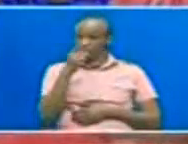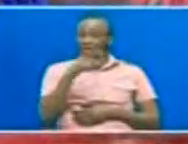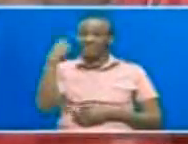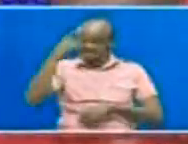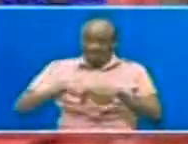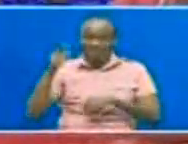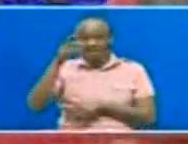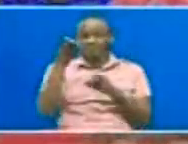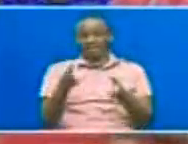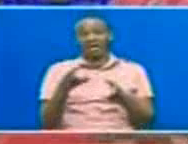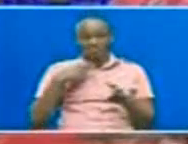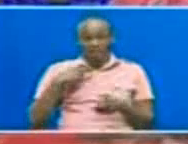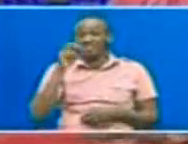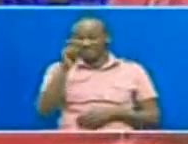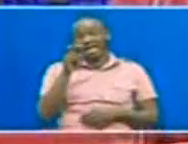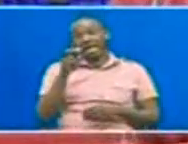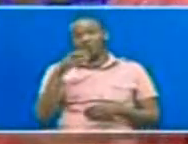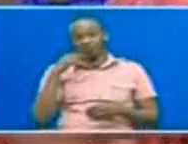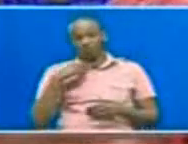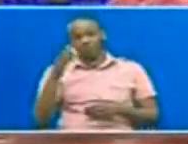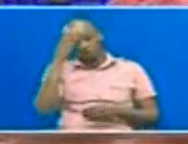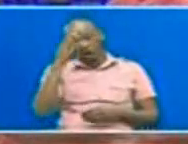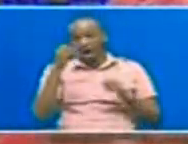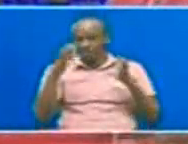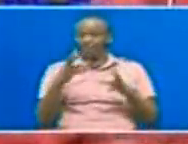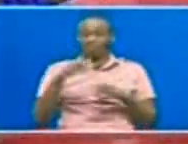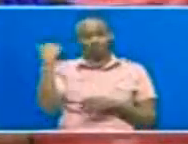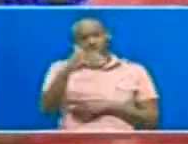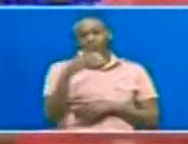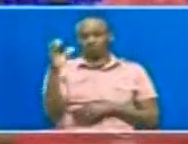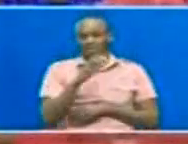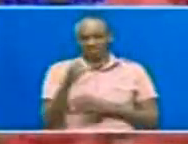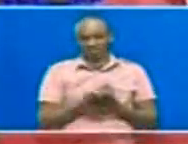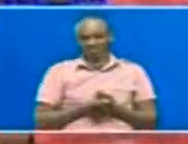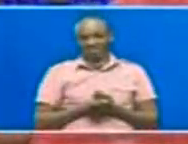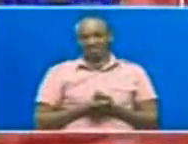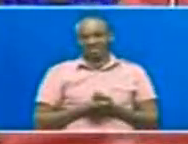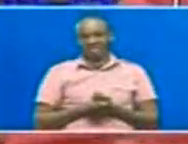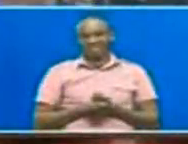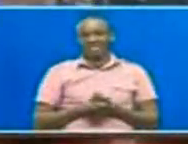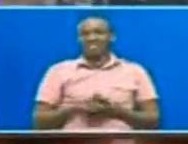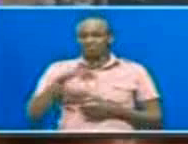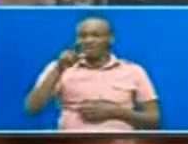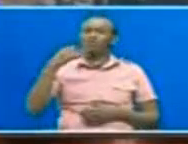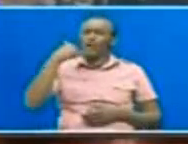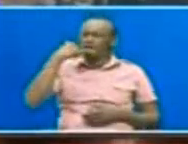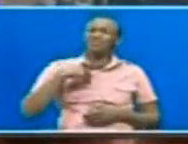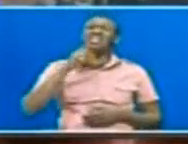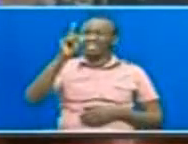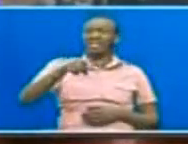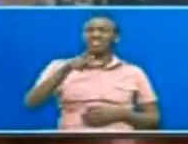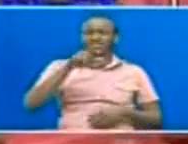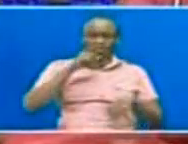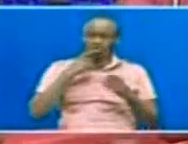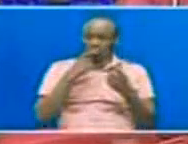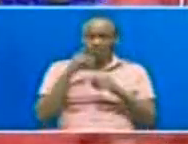time I come here, I'll check how many people left drinking. You know, I went, they also called me after that.